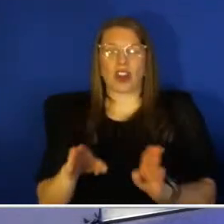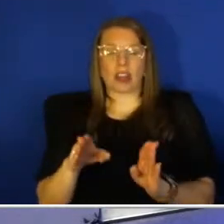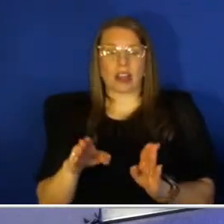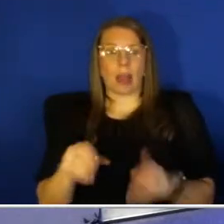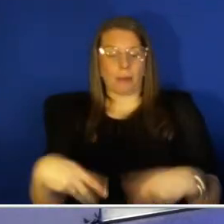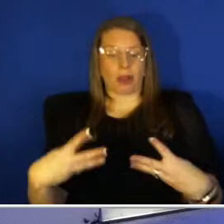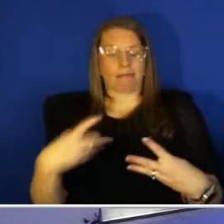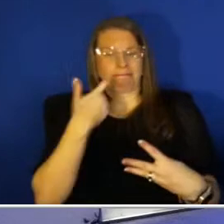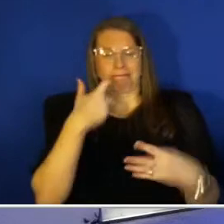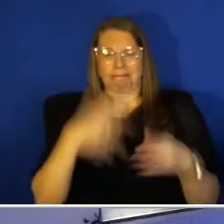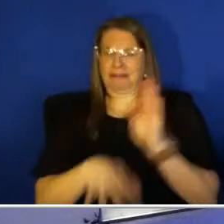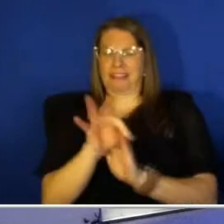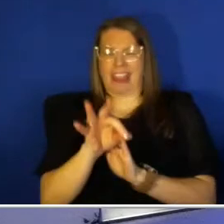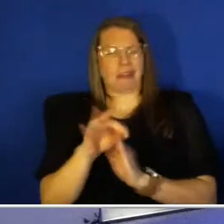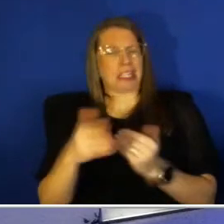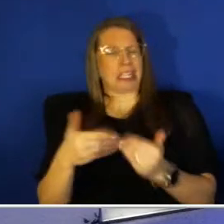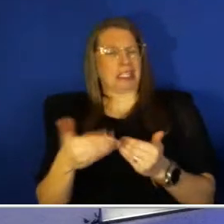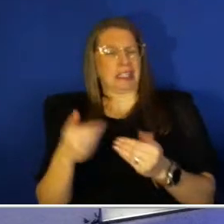to find and download. So,